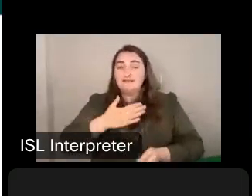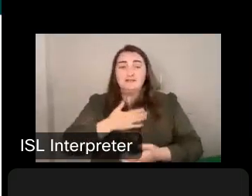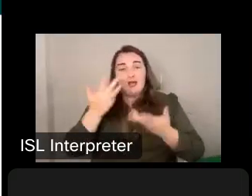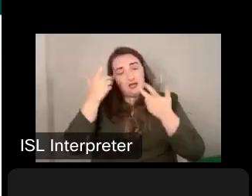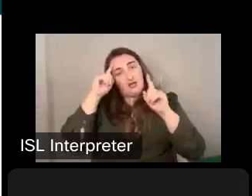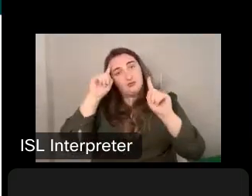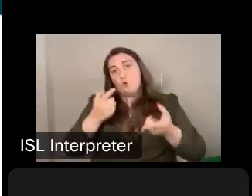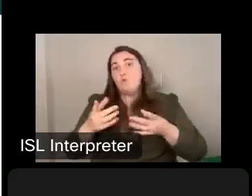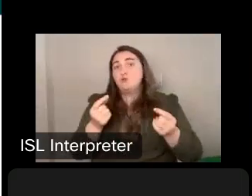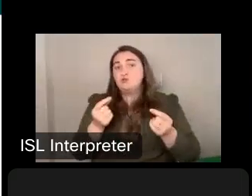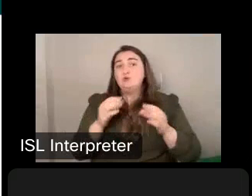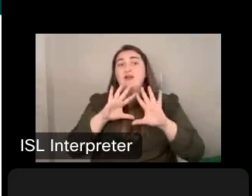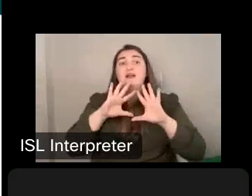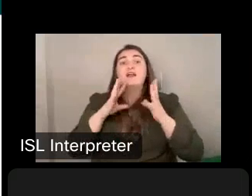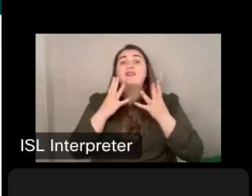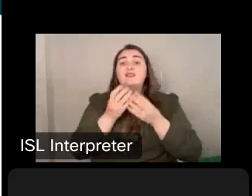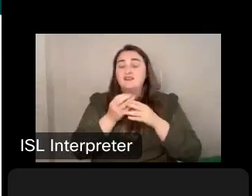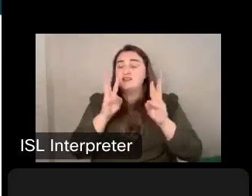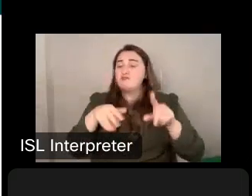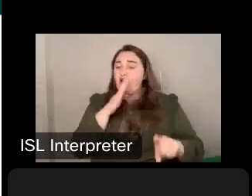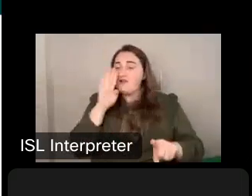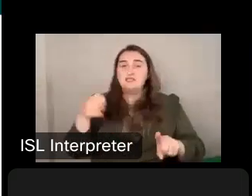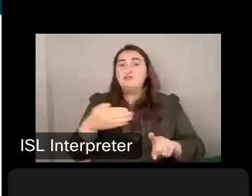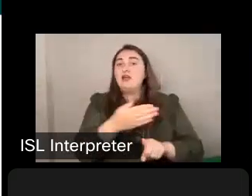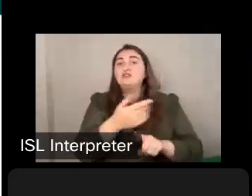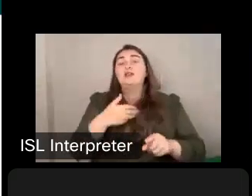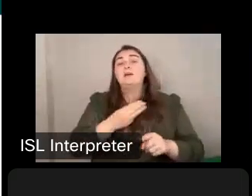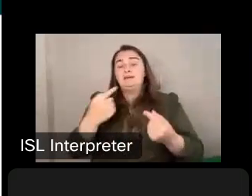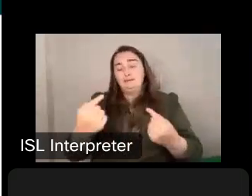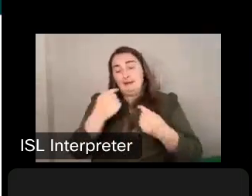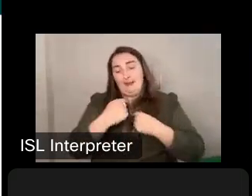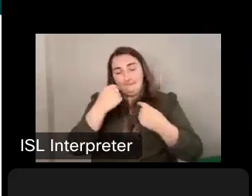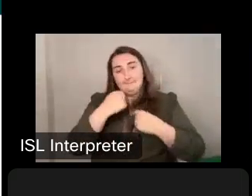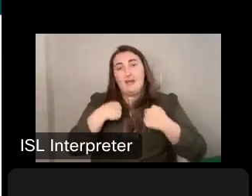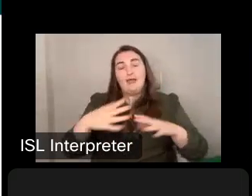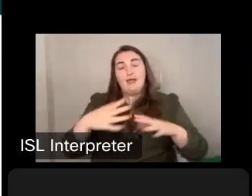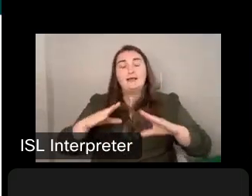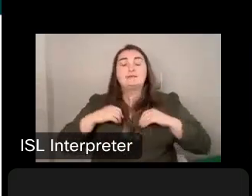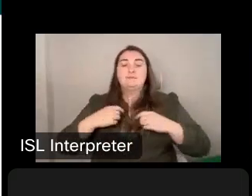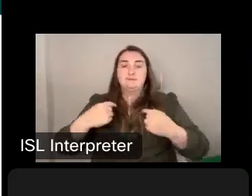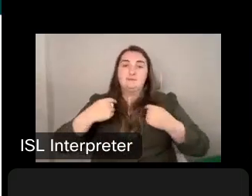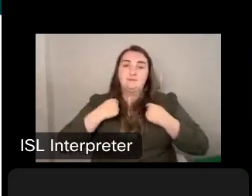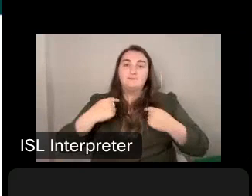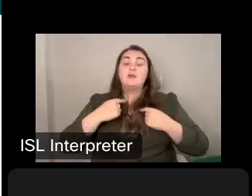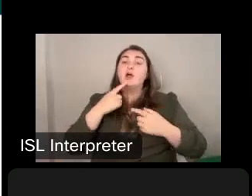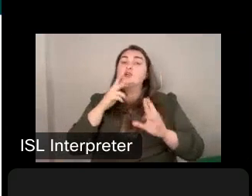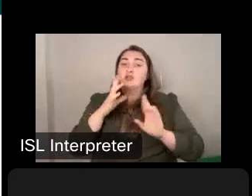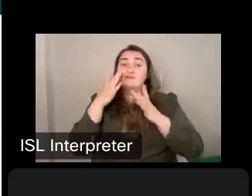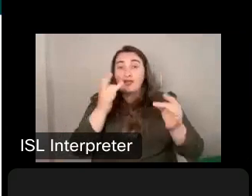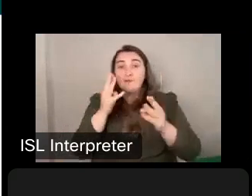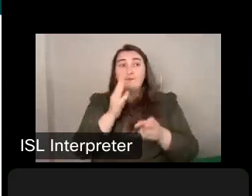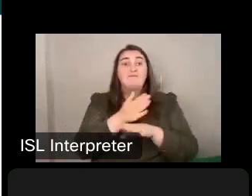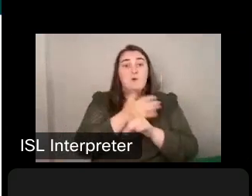to do. Things are all going in the wrong direction. Please blame me for this. I accept the fault was mine. I should have checked before I gave the call to